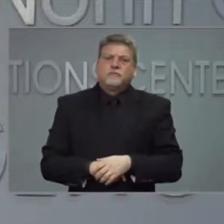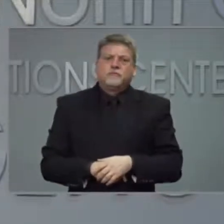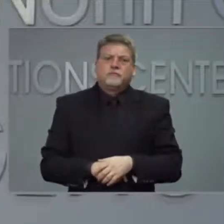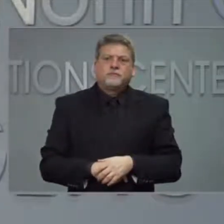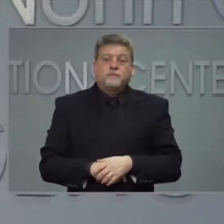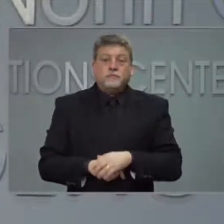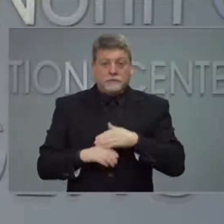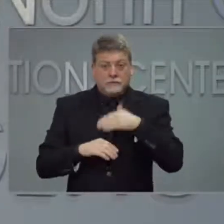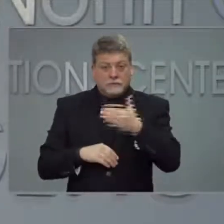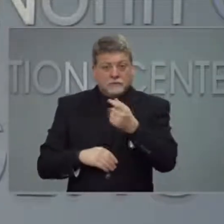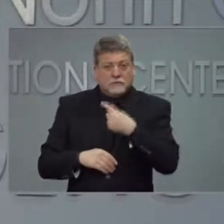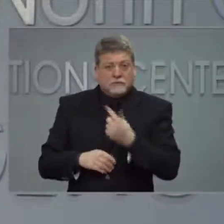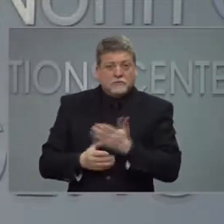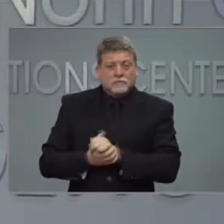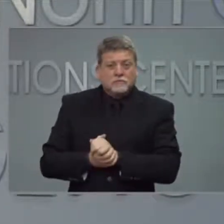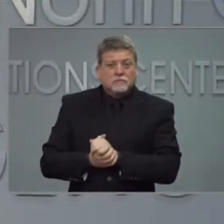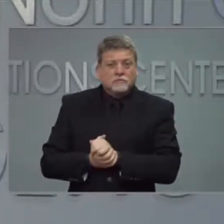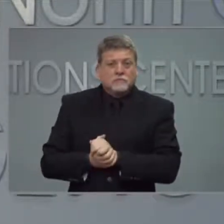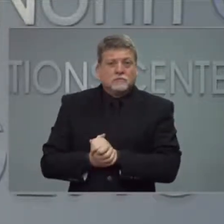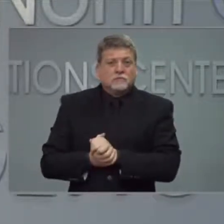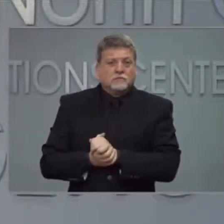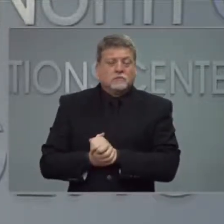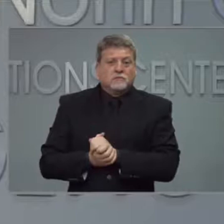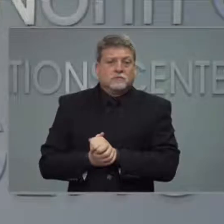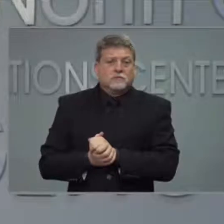Next question, please.